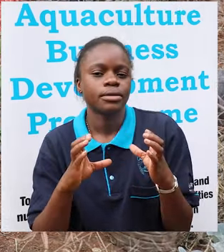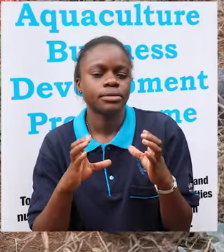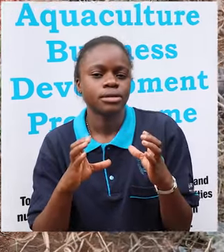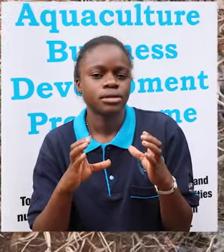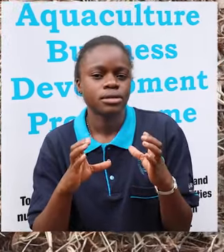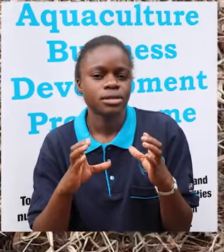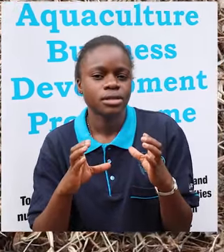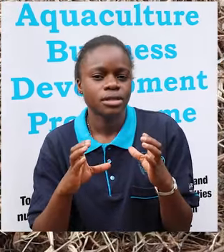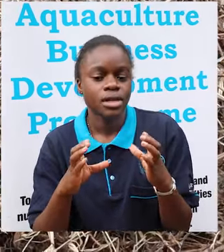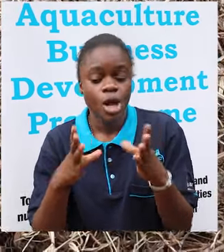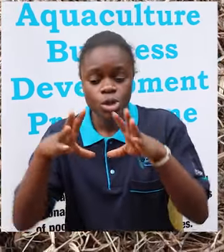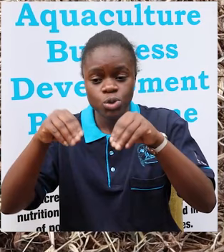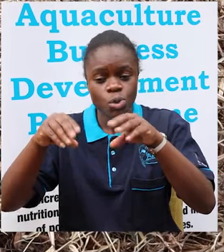manure.